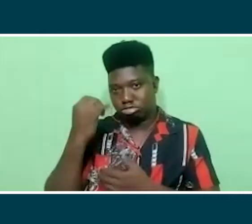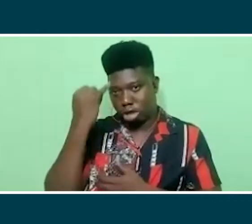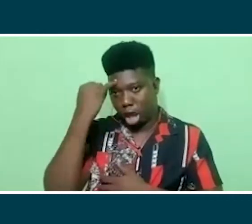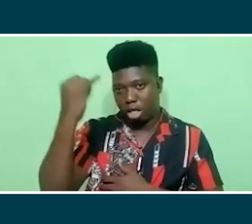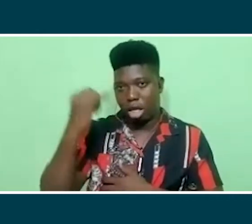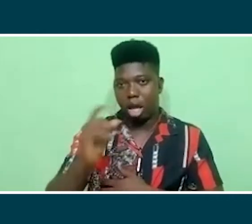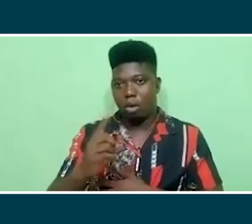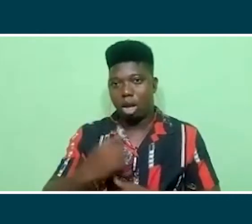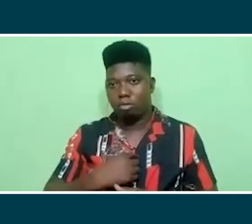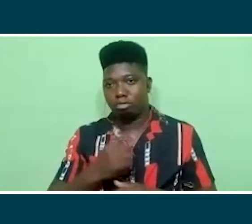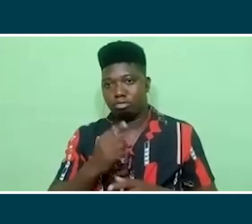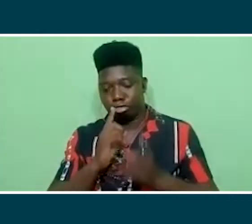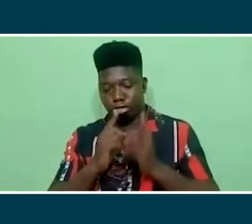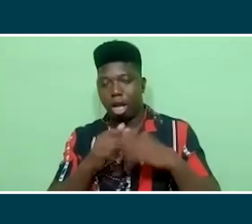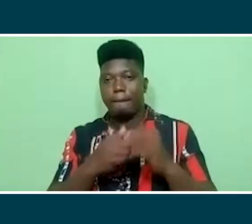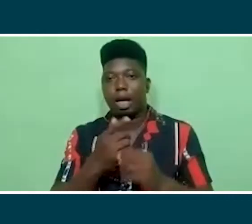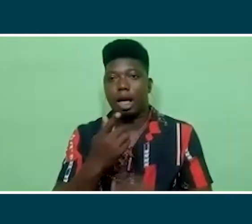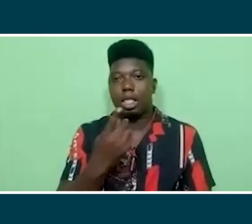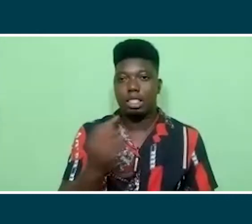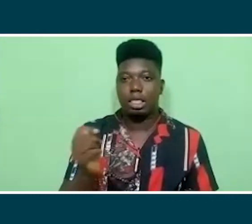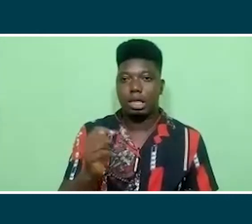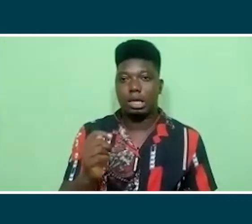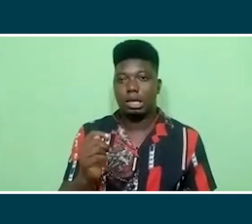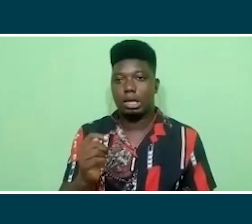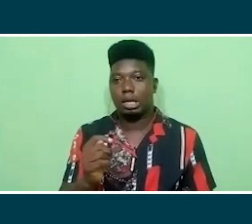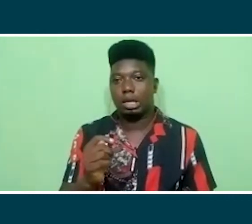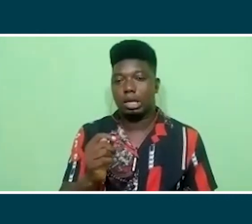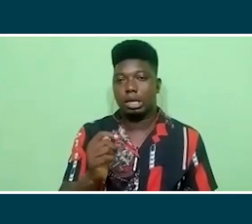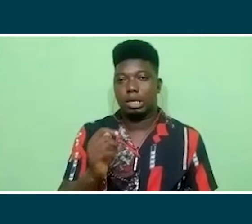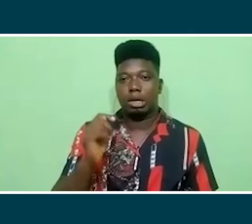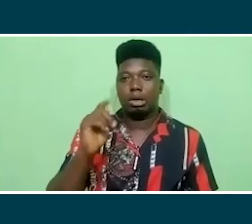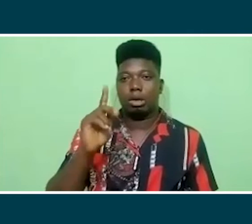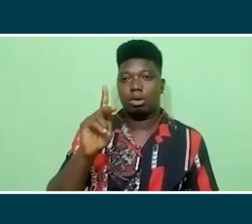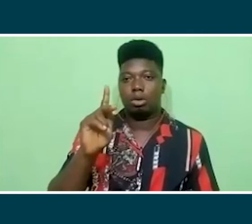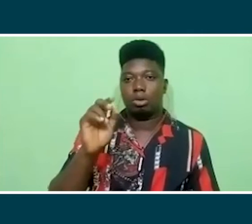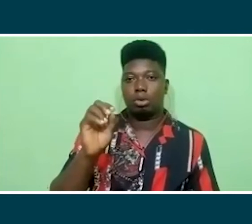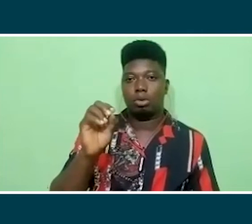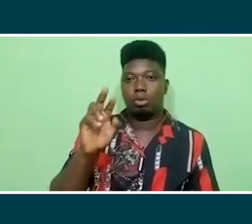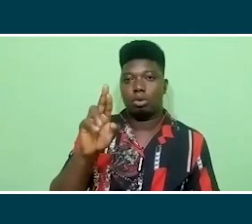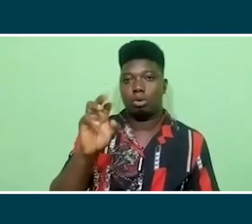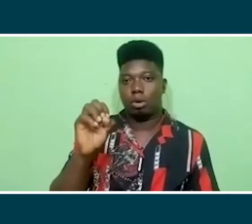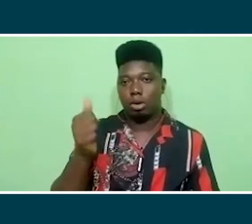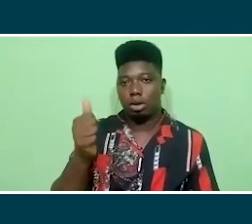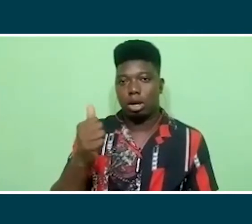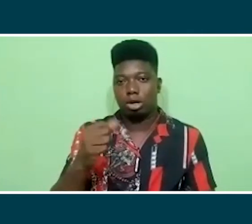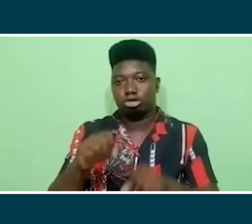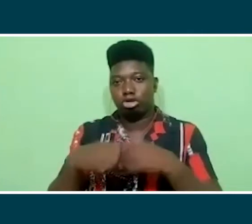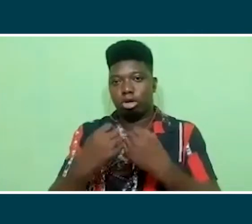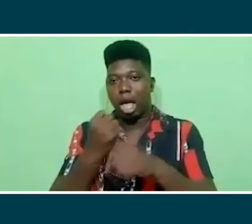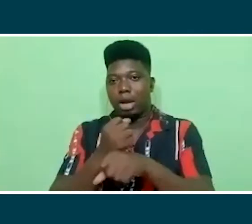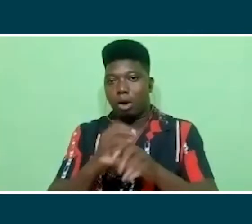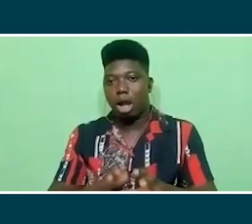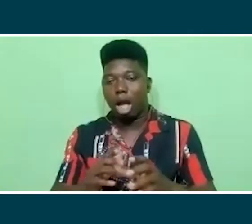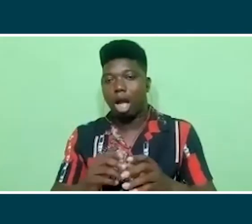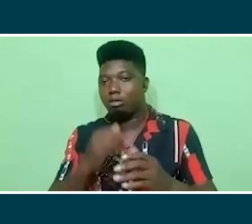as a social worker during his undergraduate. Yeah, so I think I would pick it from that because that's what I also